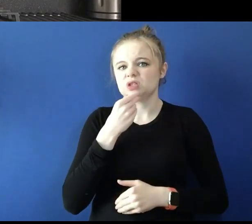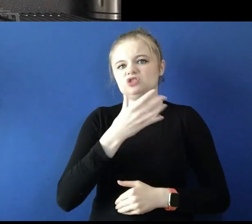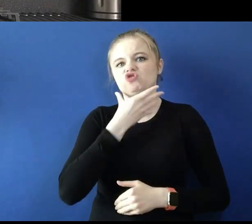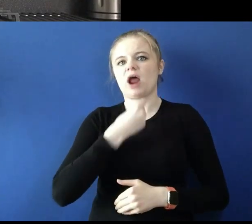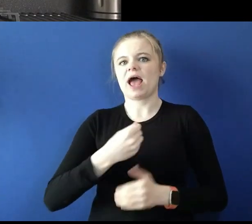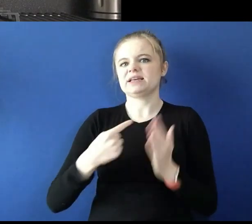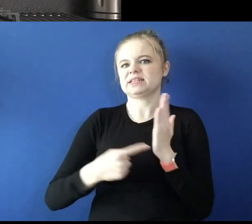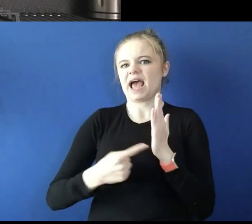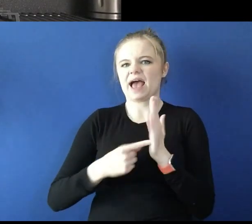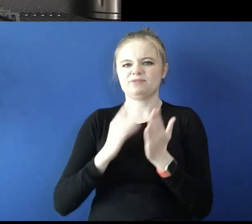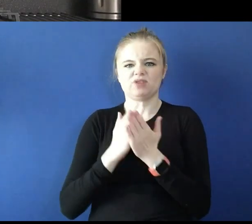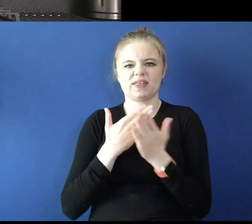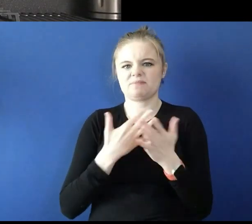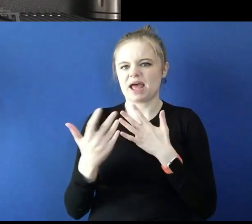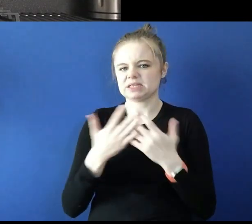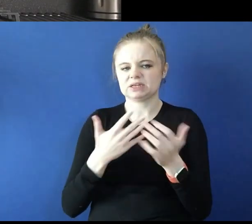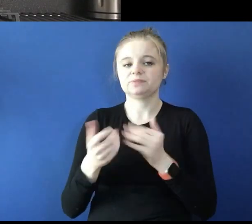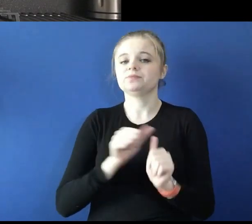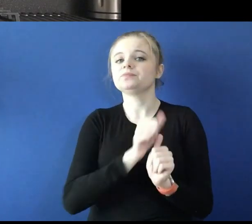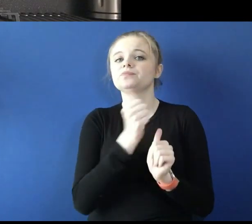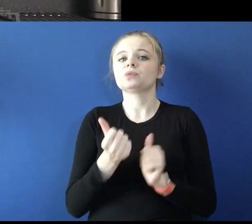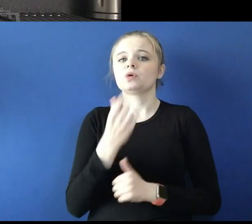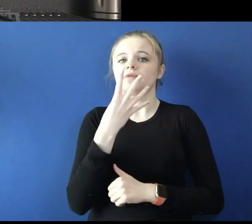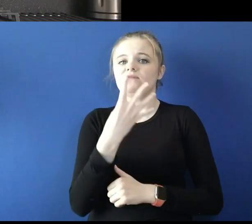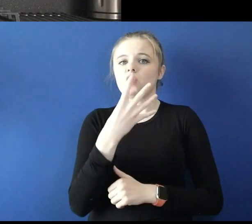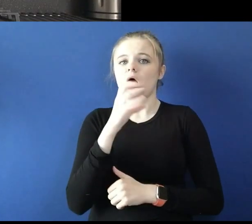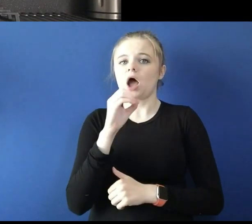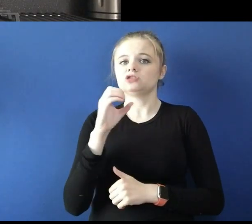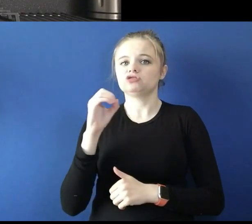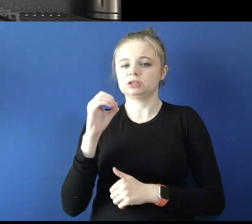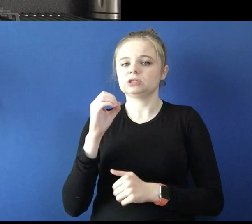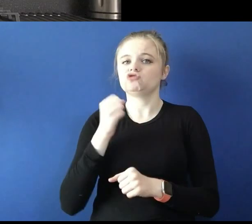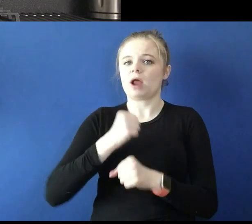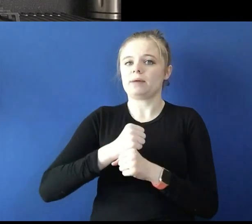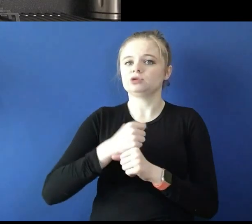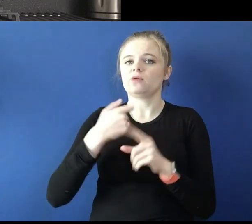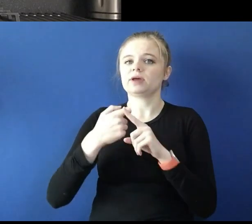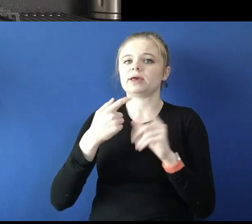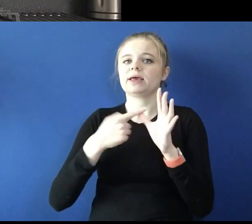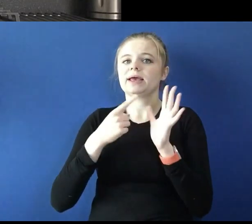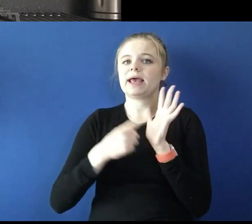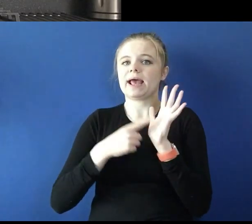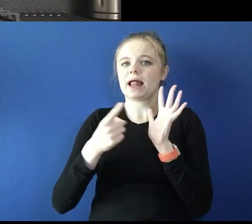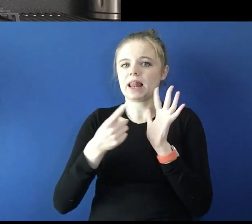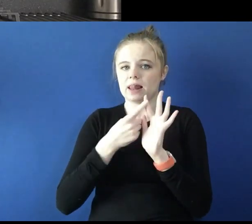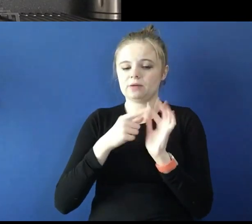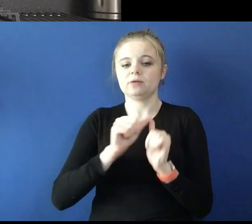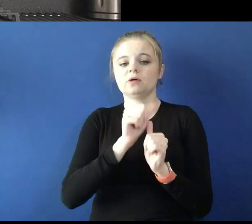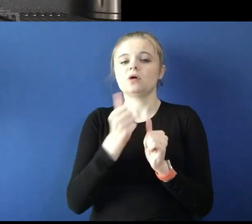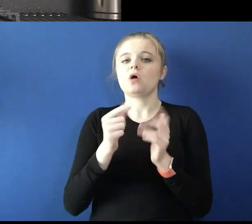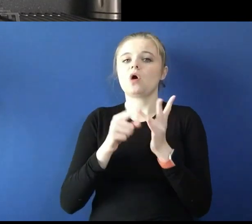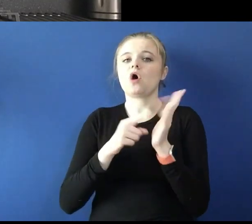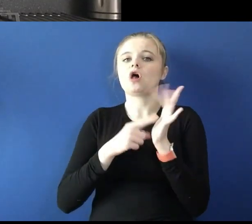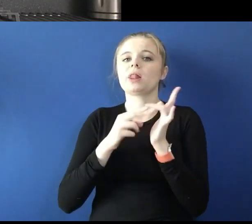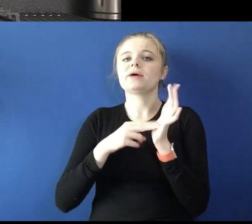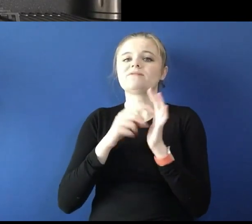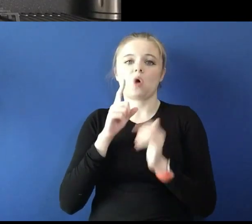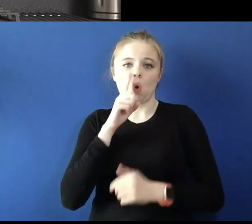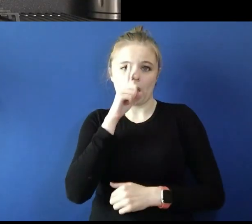difference. There is 400 grams of kale. We need some olive oil to brush over